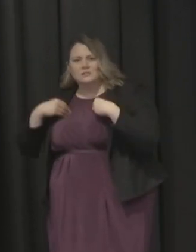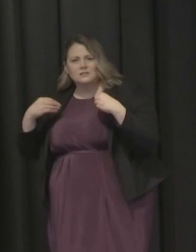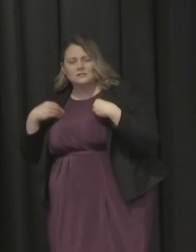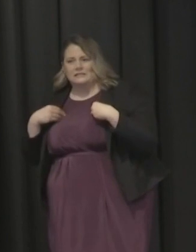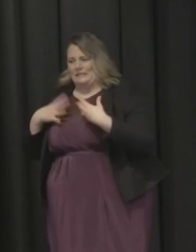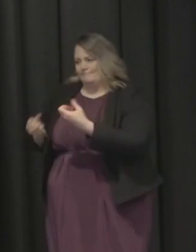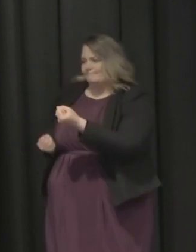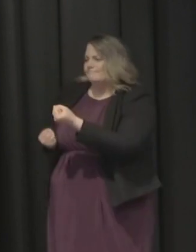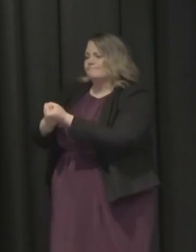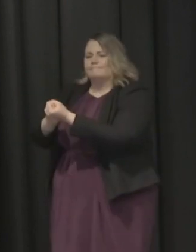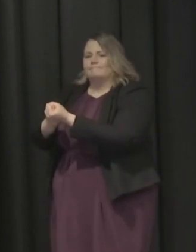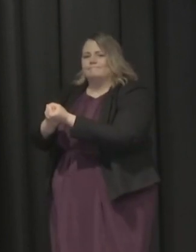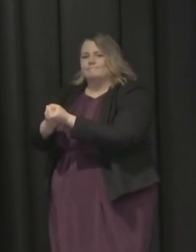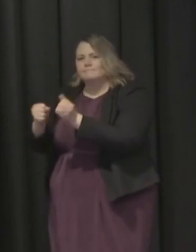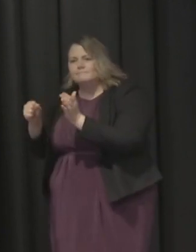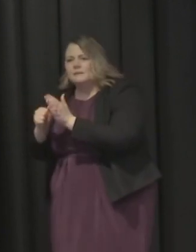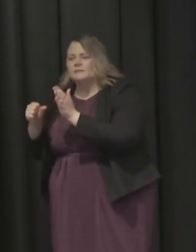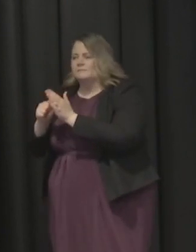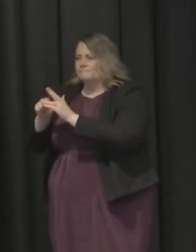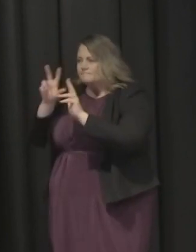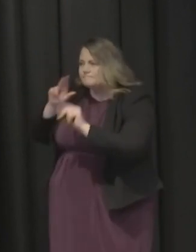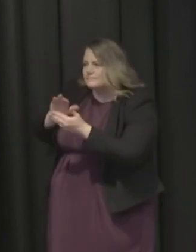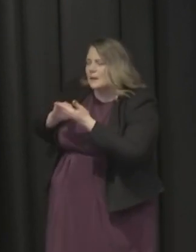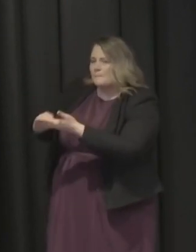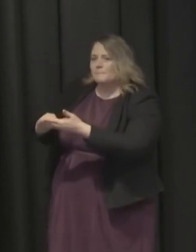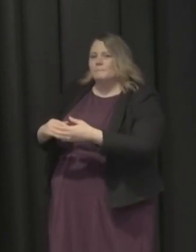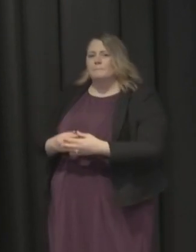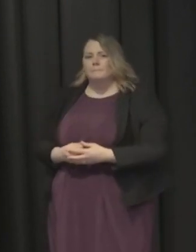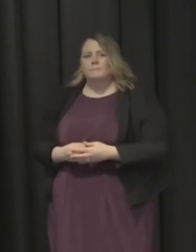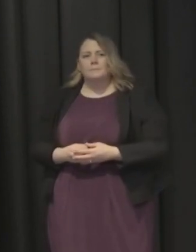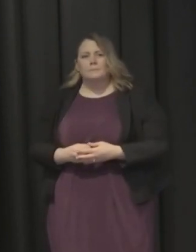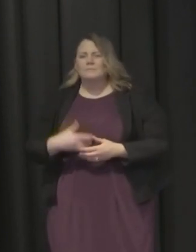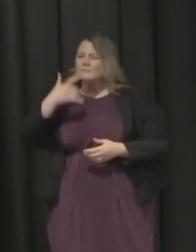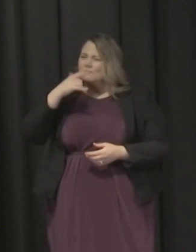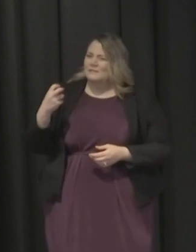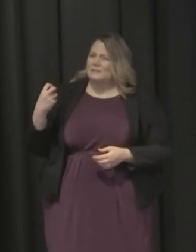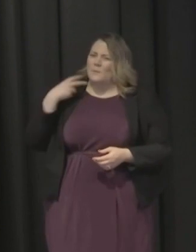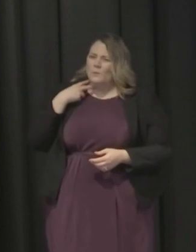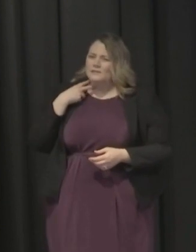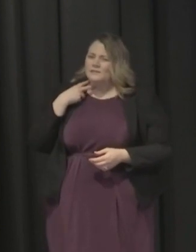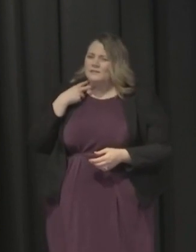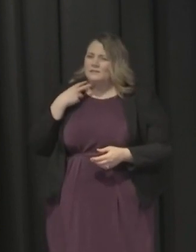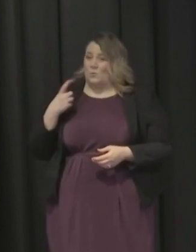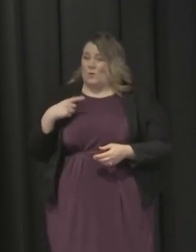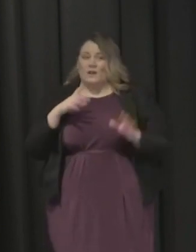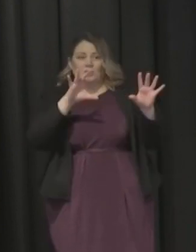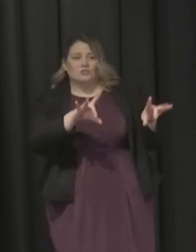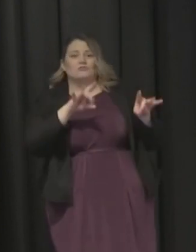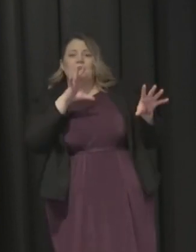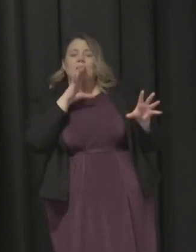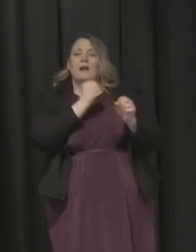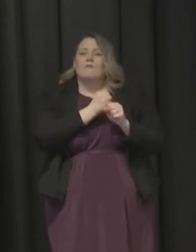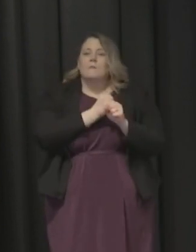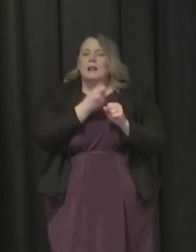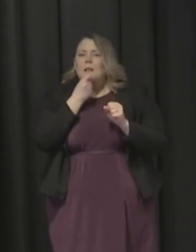And ultimately, this will come down to the quality of the government's response. The federal government